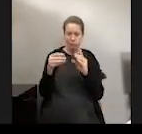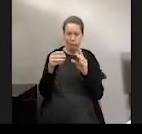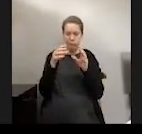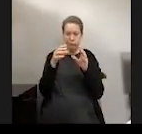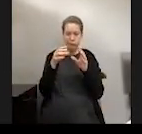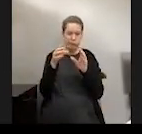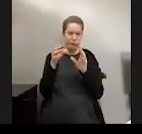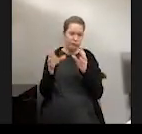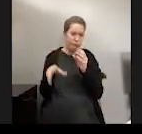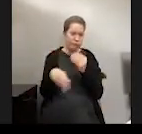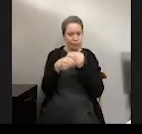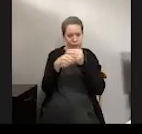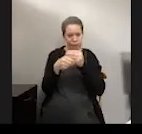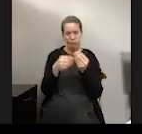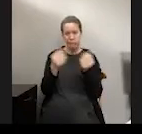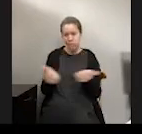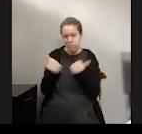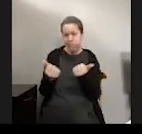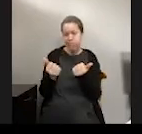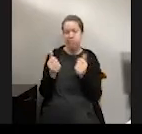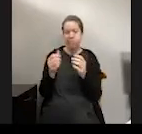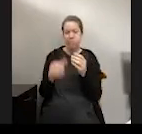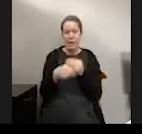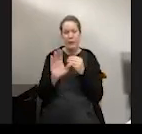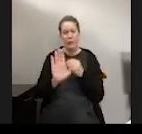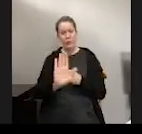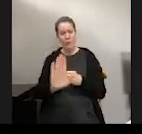currently working on a lot of different projects.